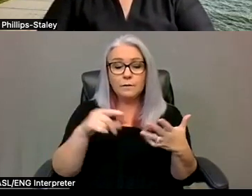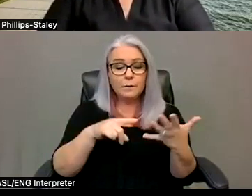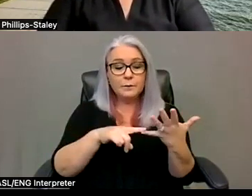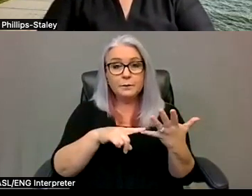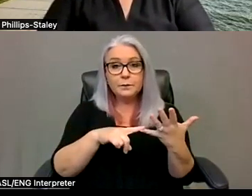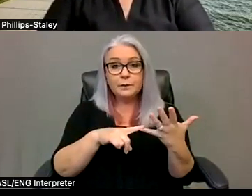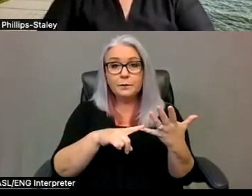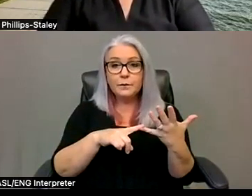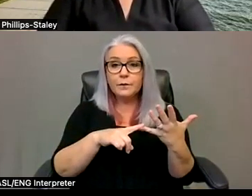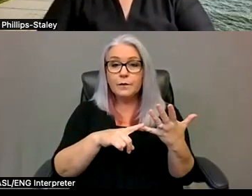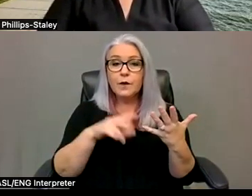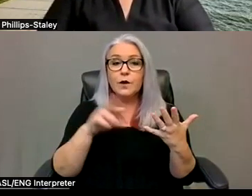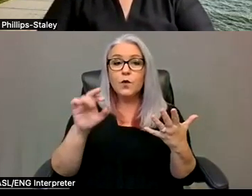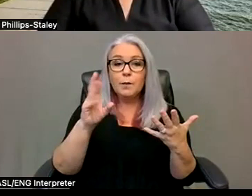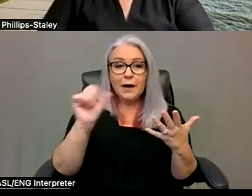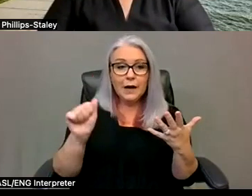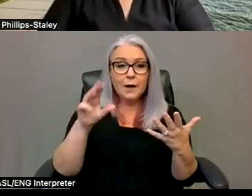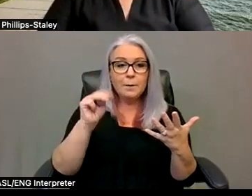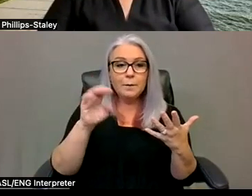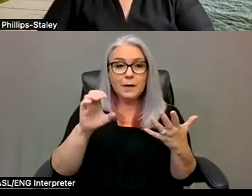Lines. Rebecca McGovern on the